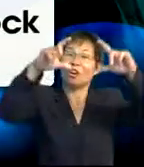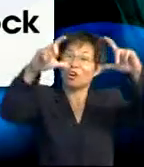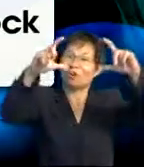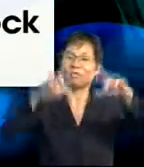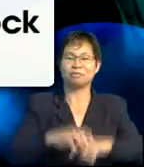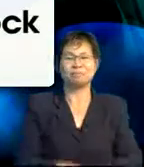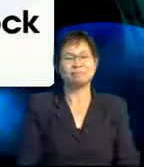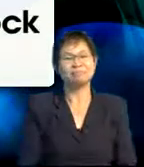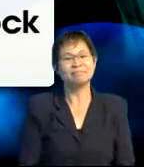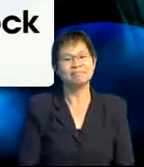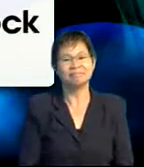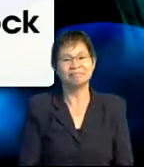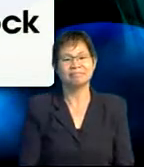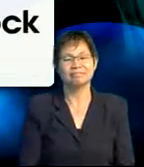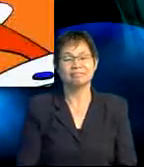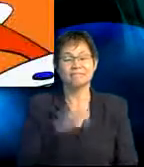Clock.